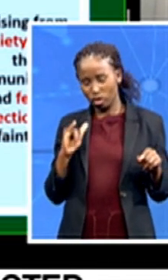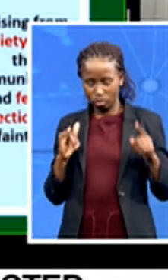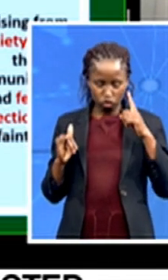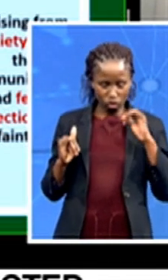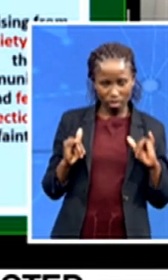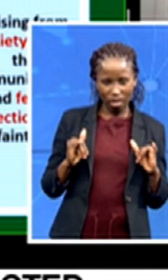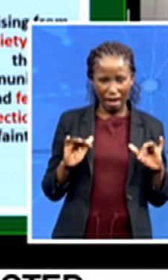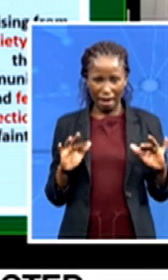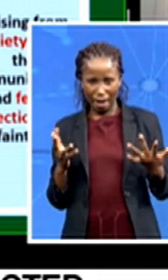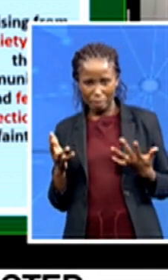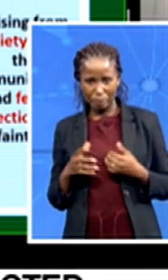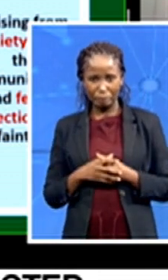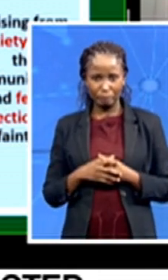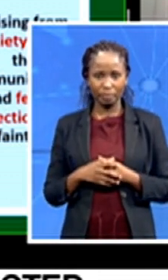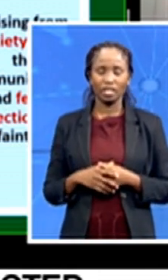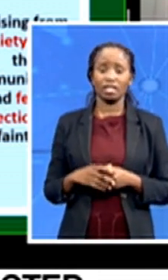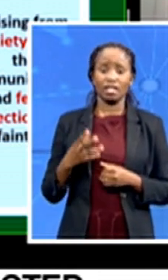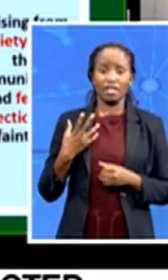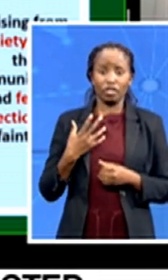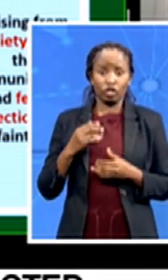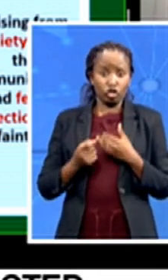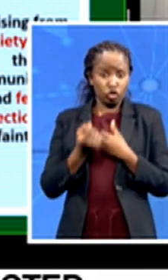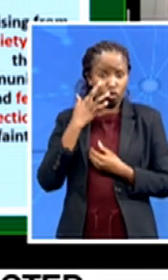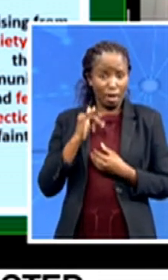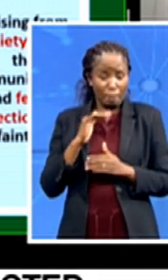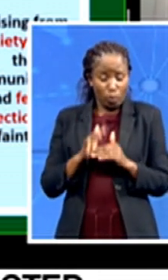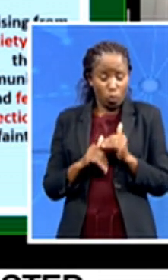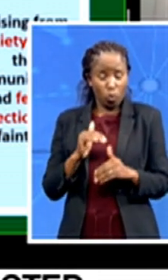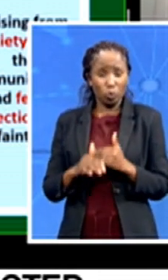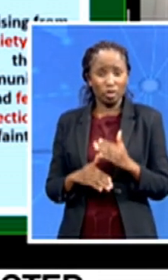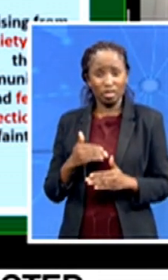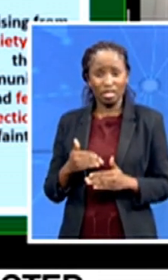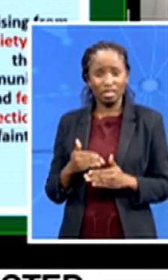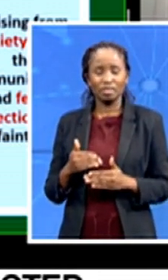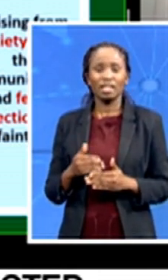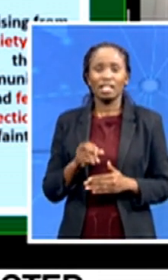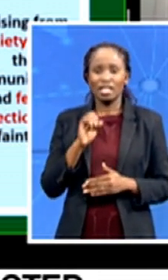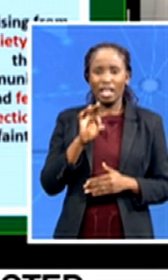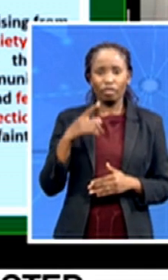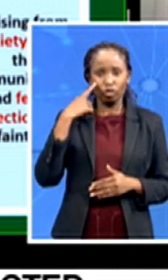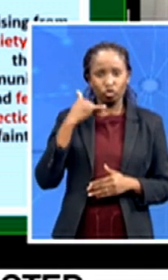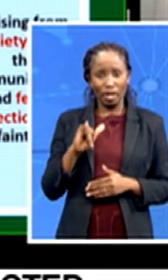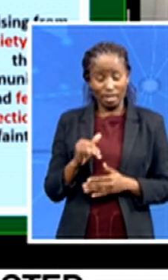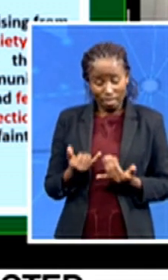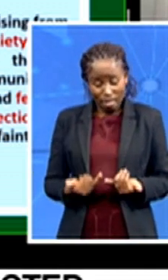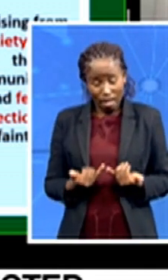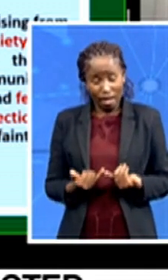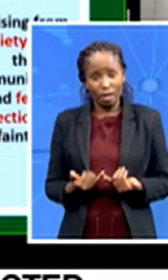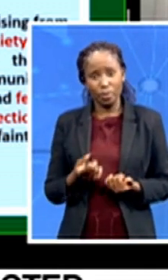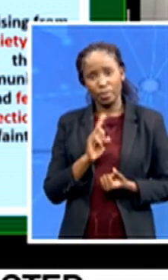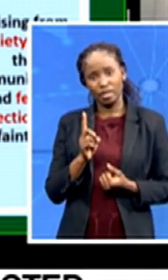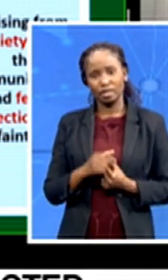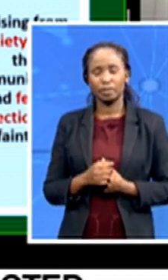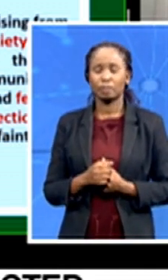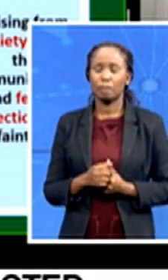able to classify the event. So if you look now at the factors that I've gone through, it will make sense